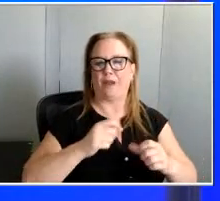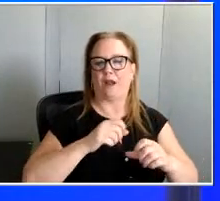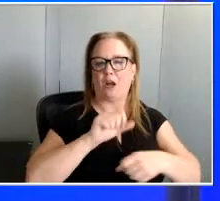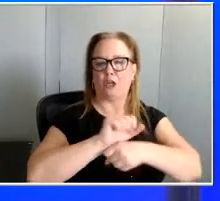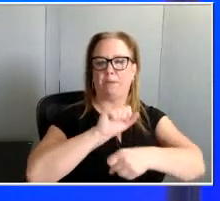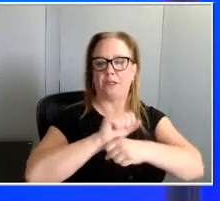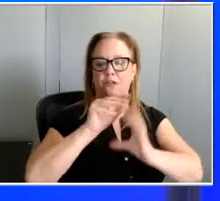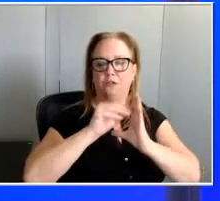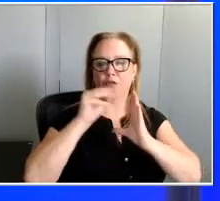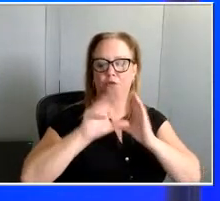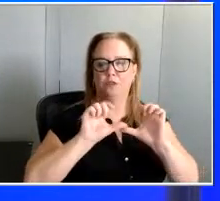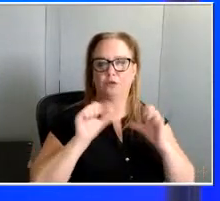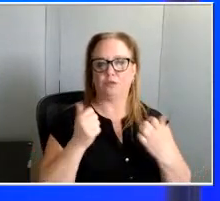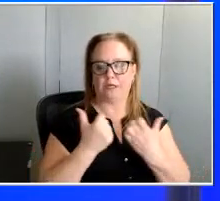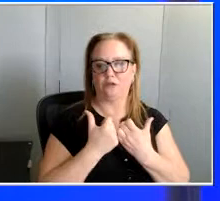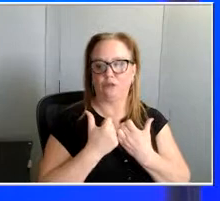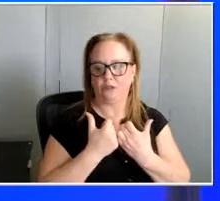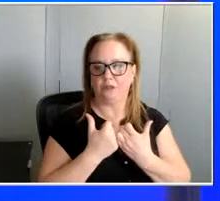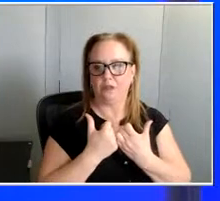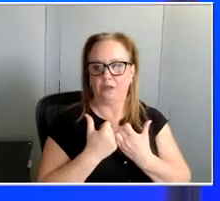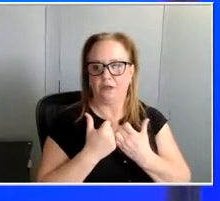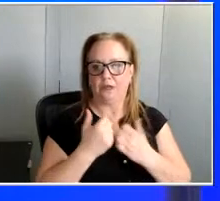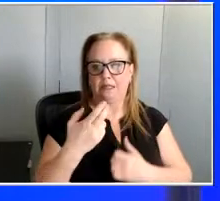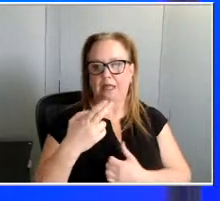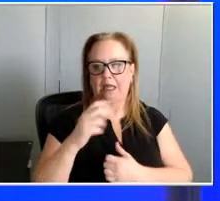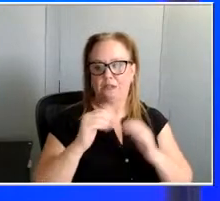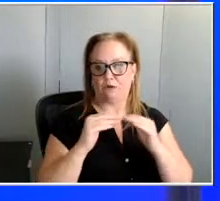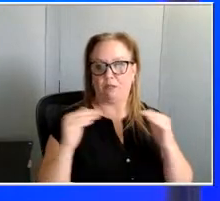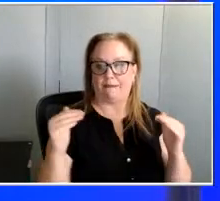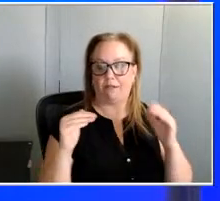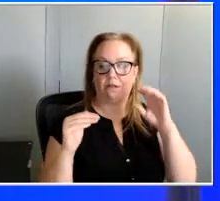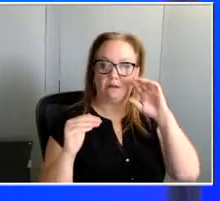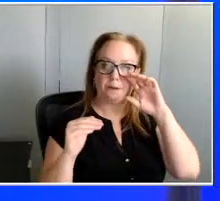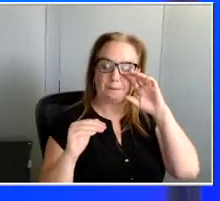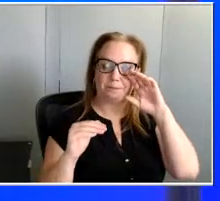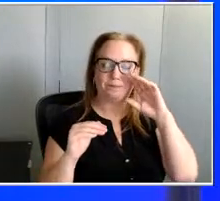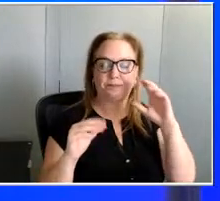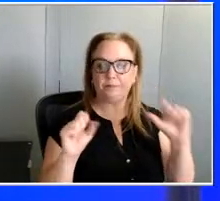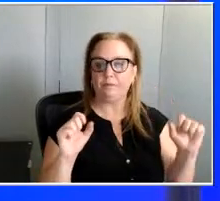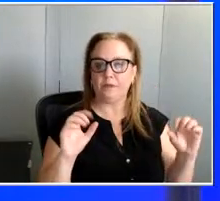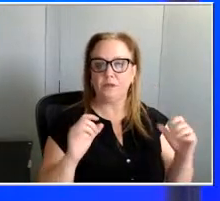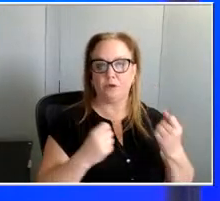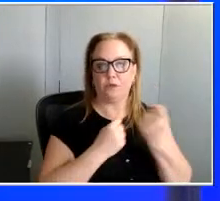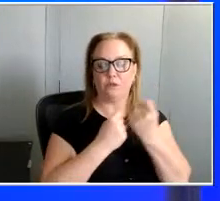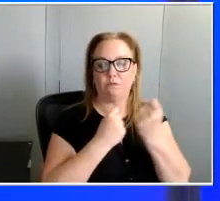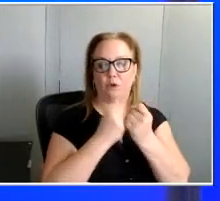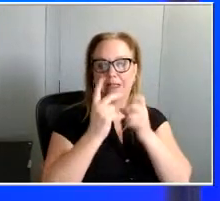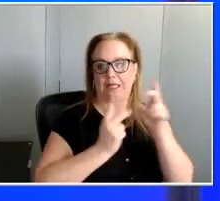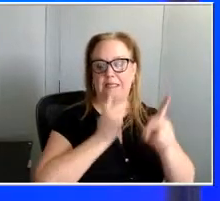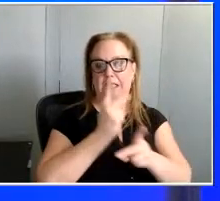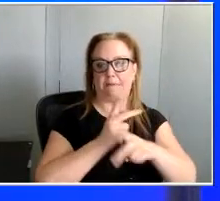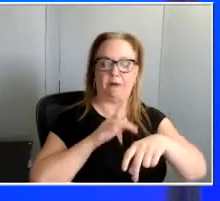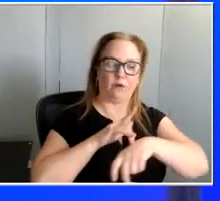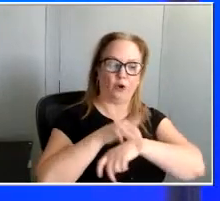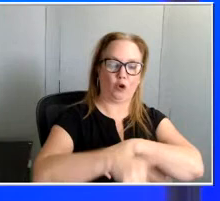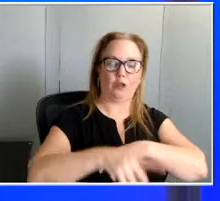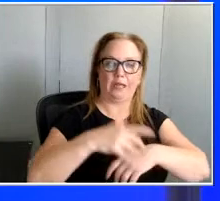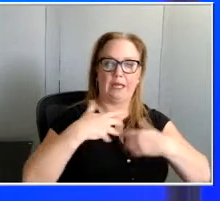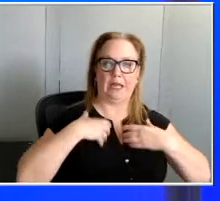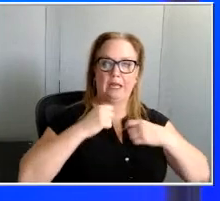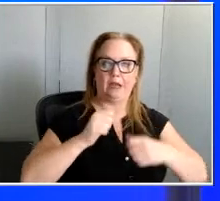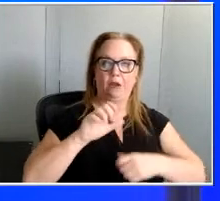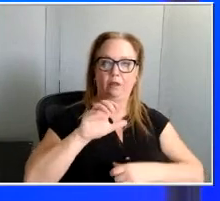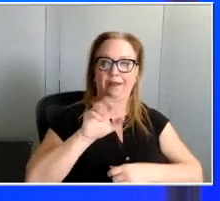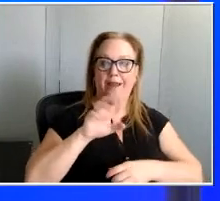student associations at the high school level. And so they're supporting that type of early health career